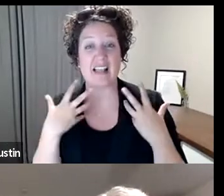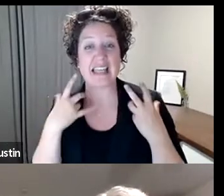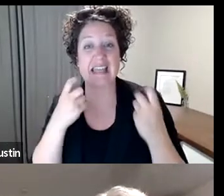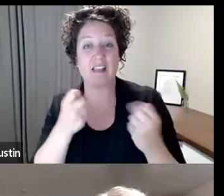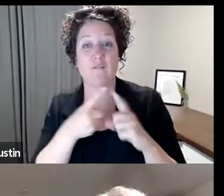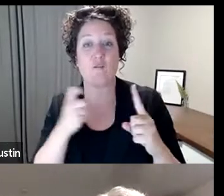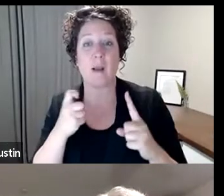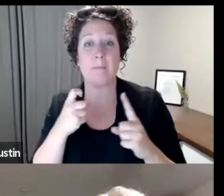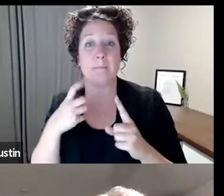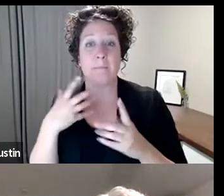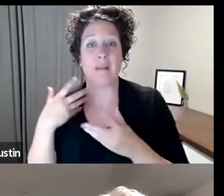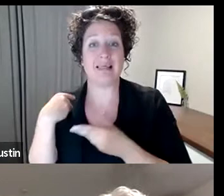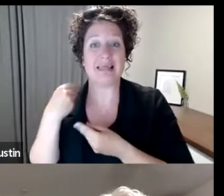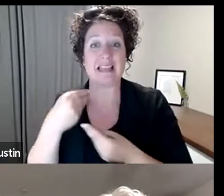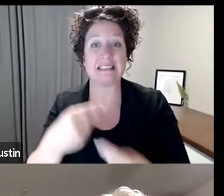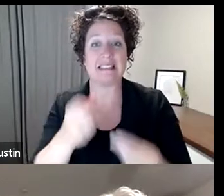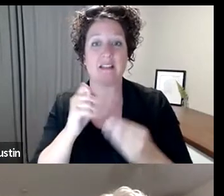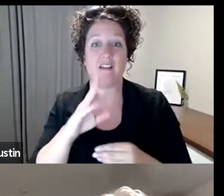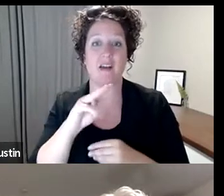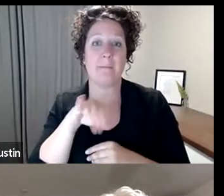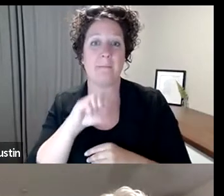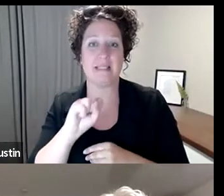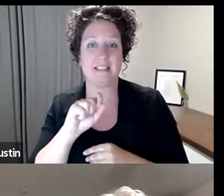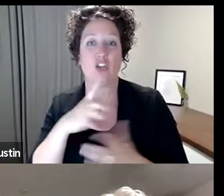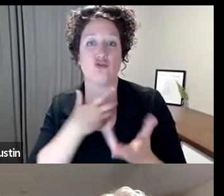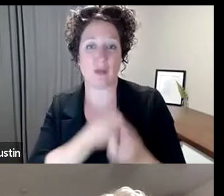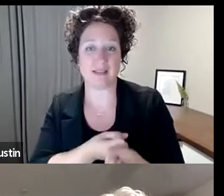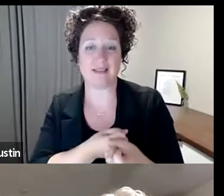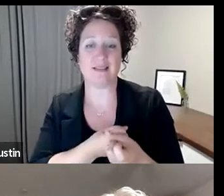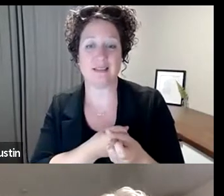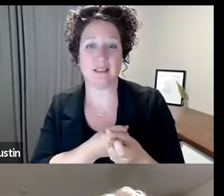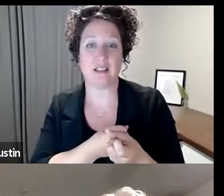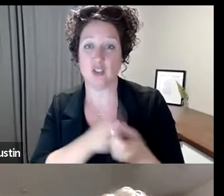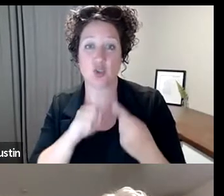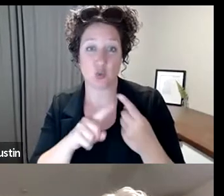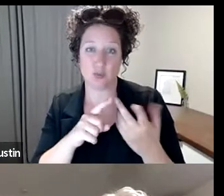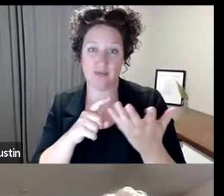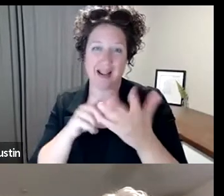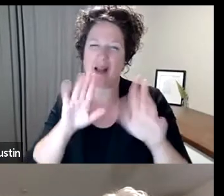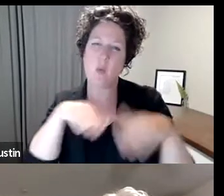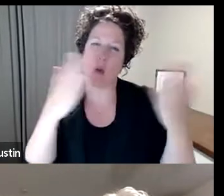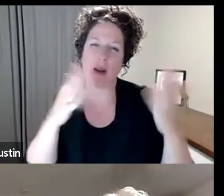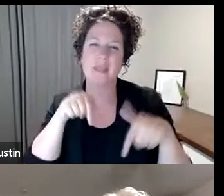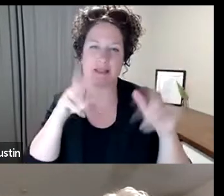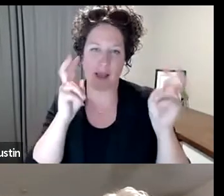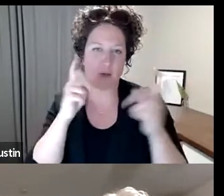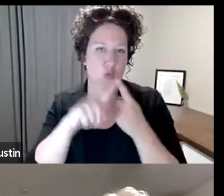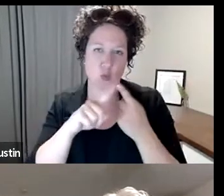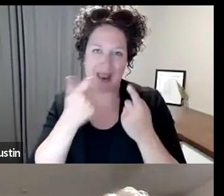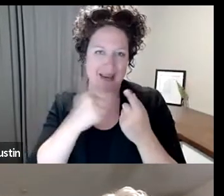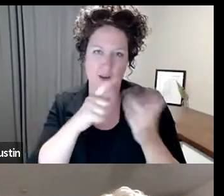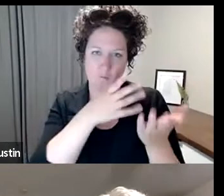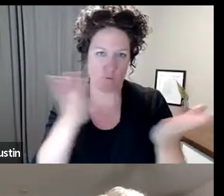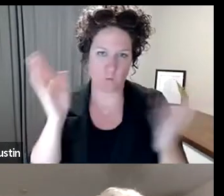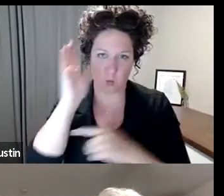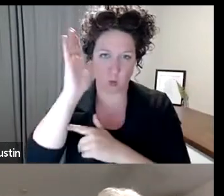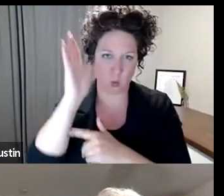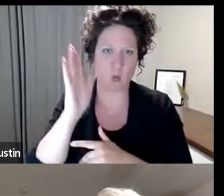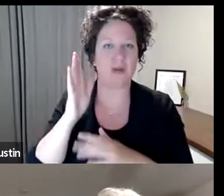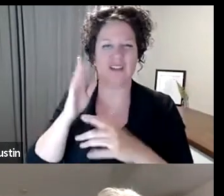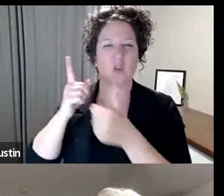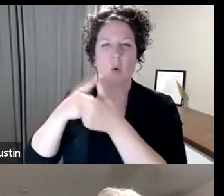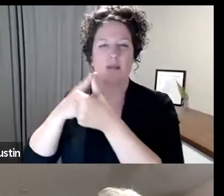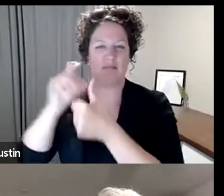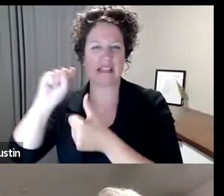mistrust? And I will open that aspect of legacies of mistrust to any of the speakers on this panel if you would like to comment after